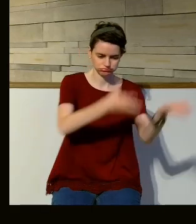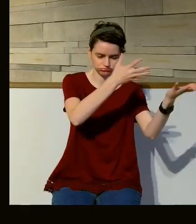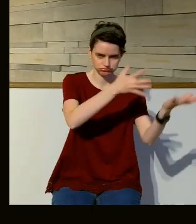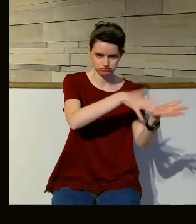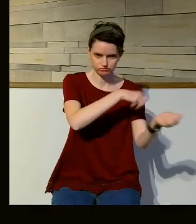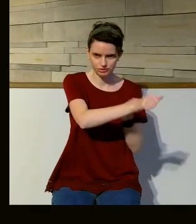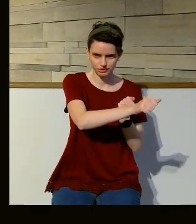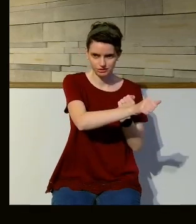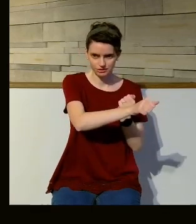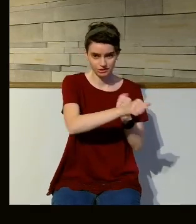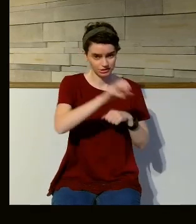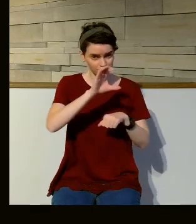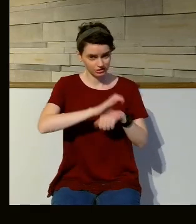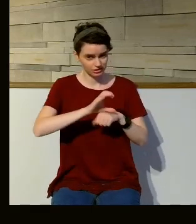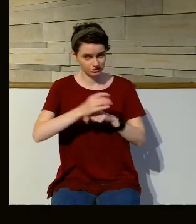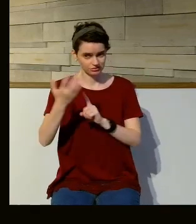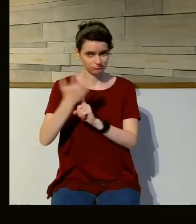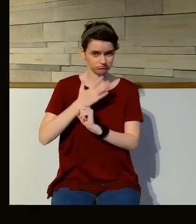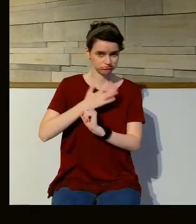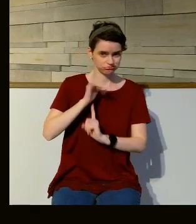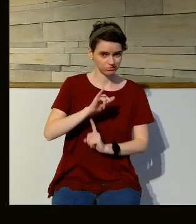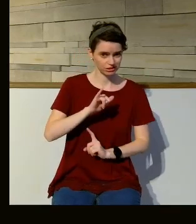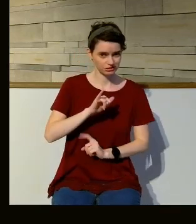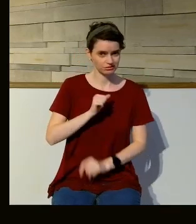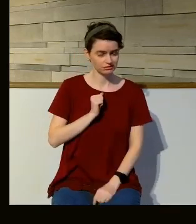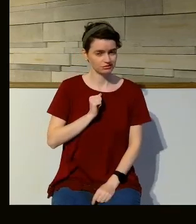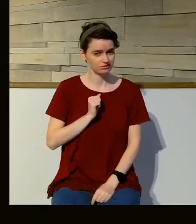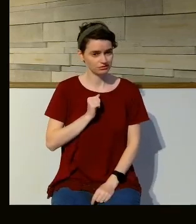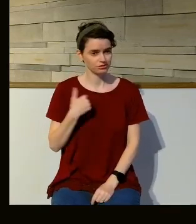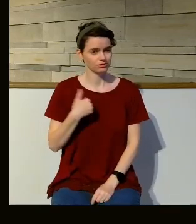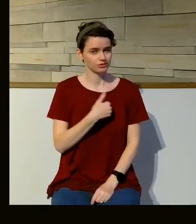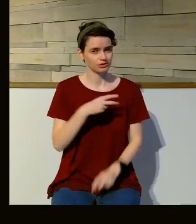Is a church being walked on today? We're the salt of the earth.